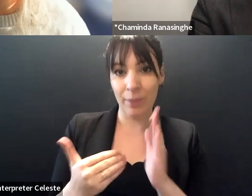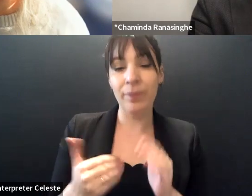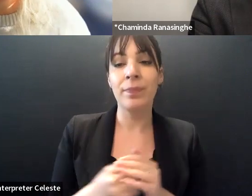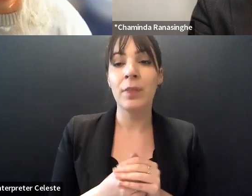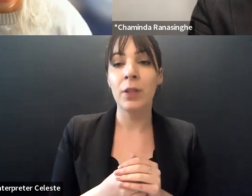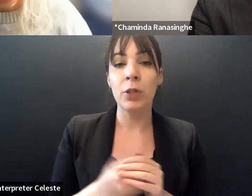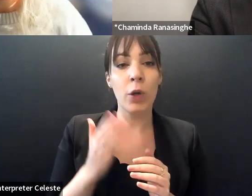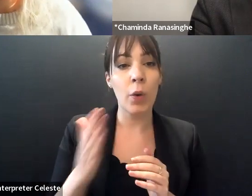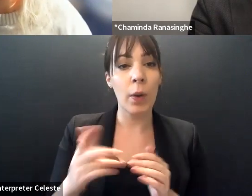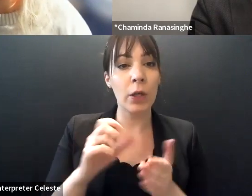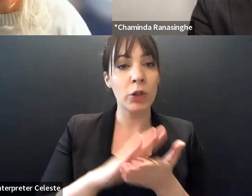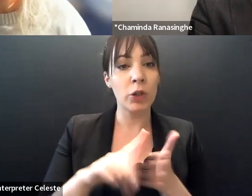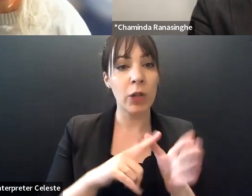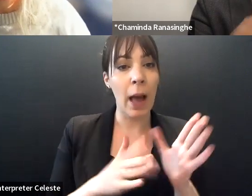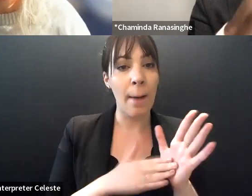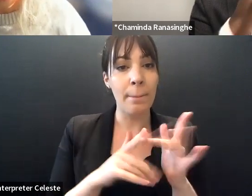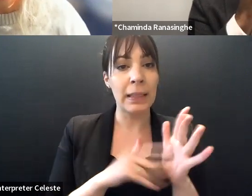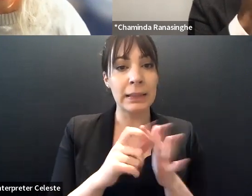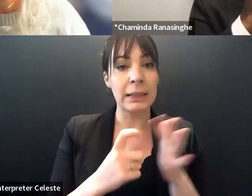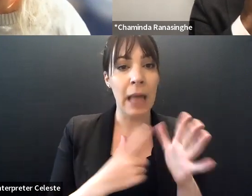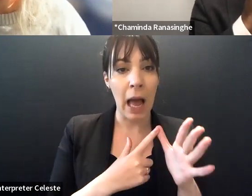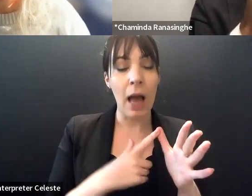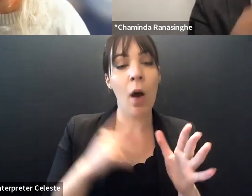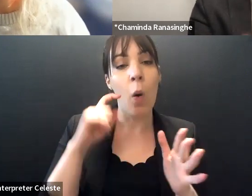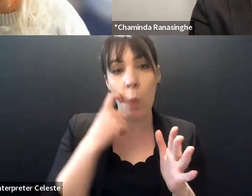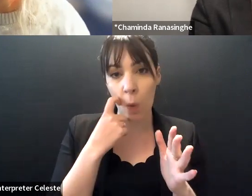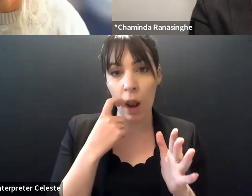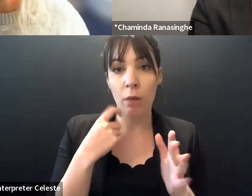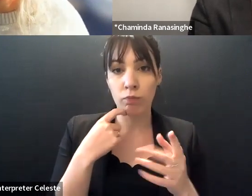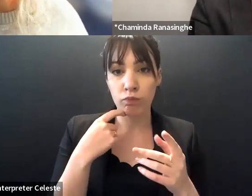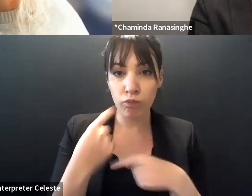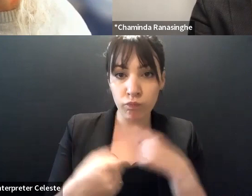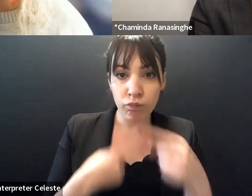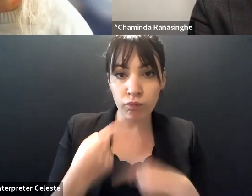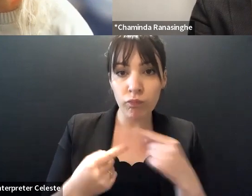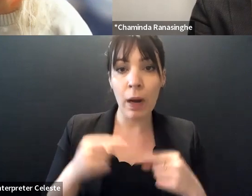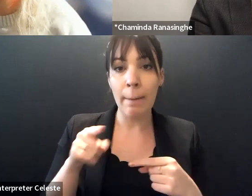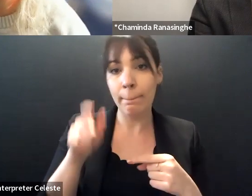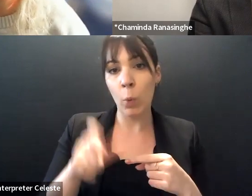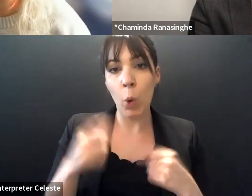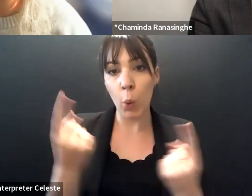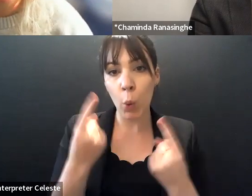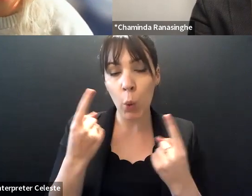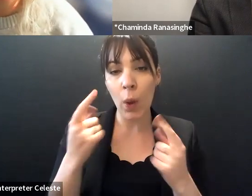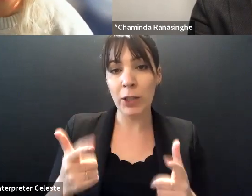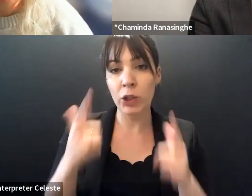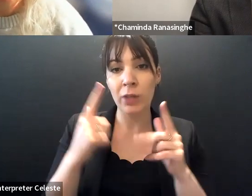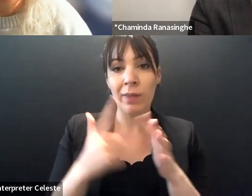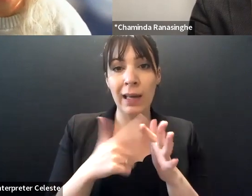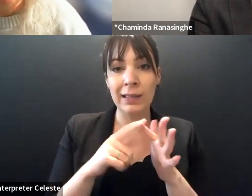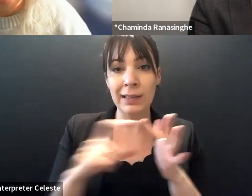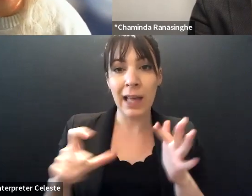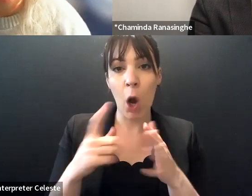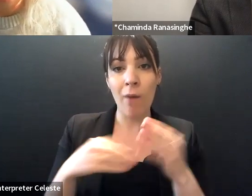to Chaminda Ranasinghe, who is the Chief Executive Officer for Global Marketing, Digital and